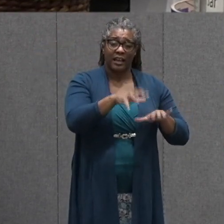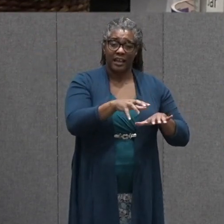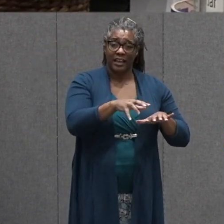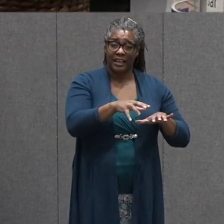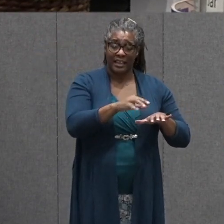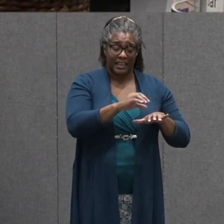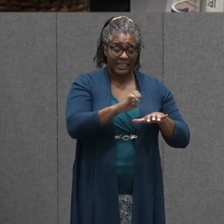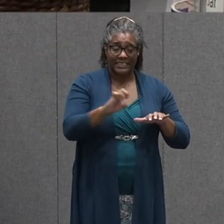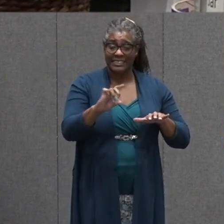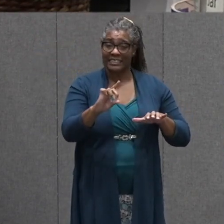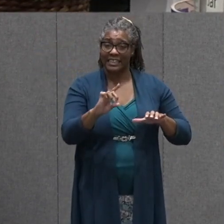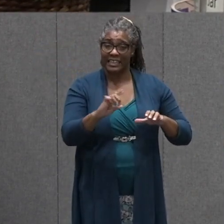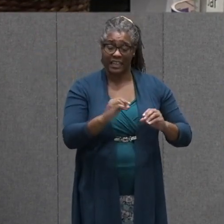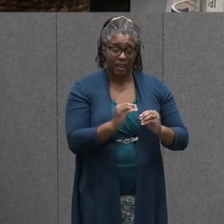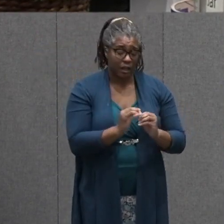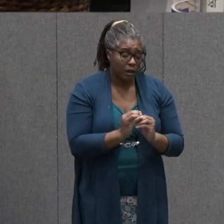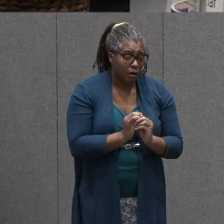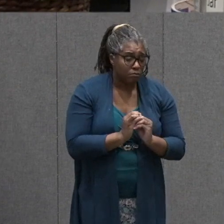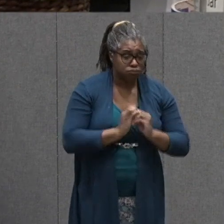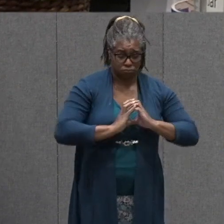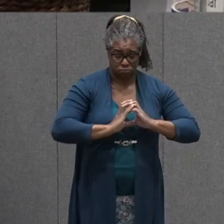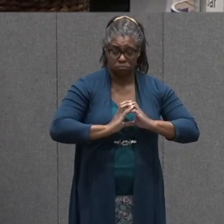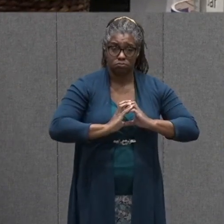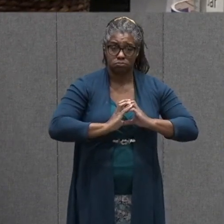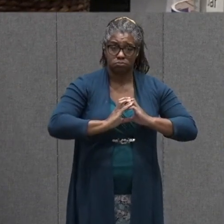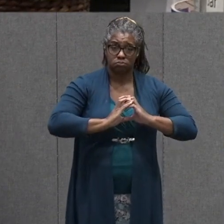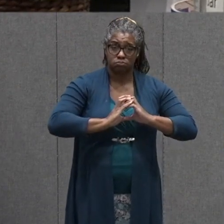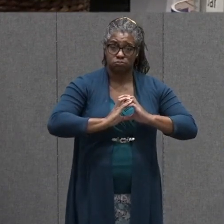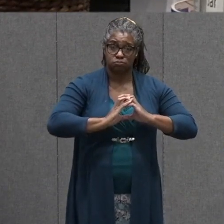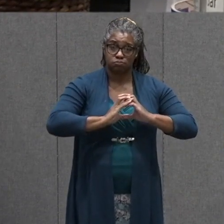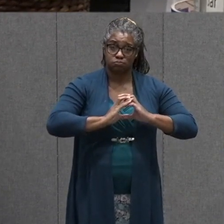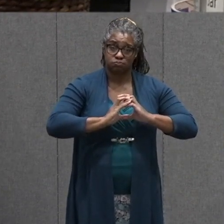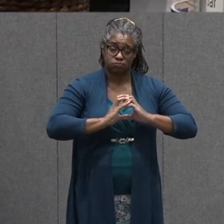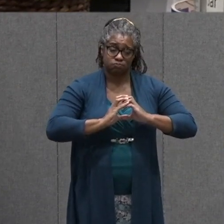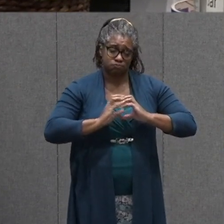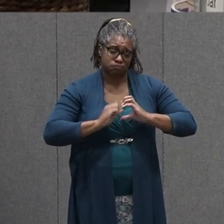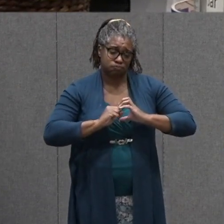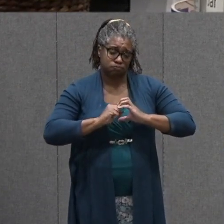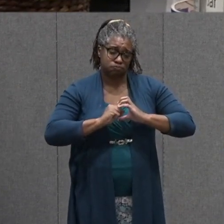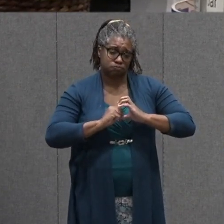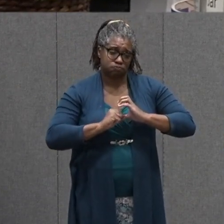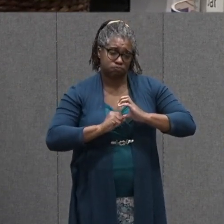not disperse, but pollination, is going to be in our paragraph.